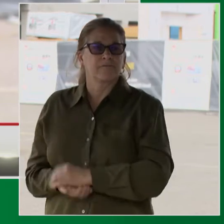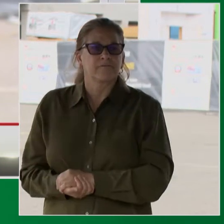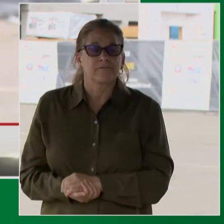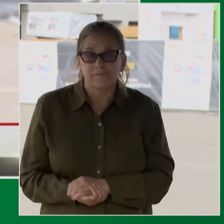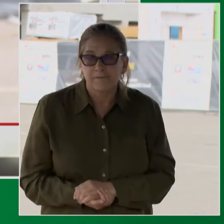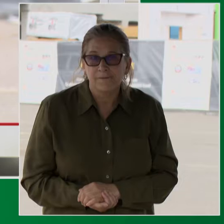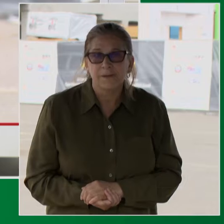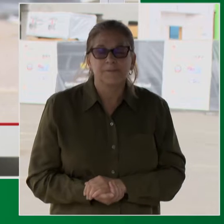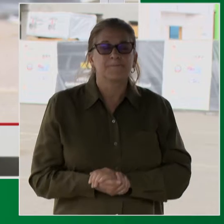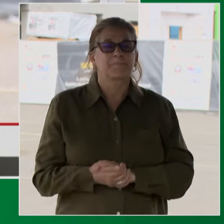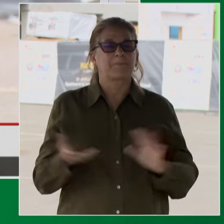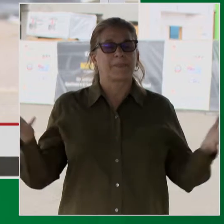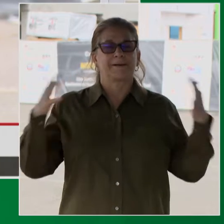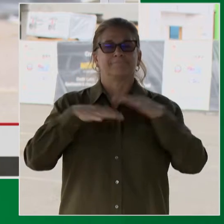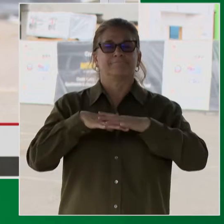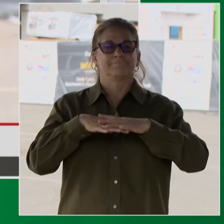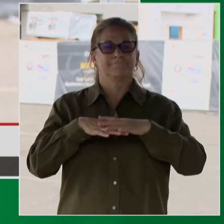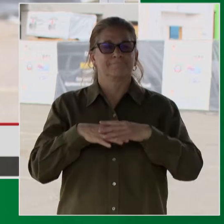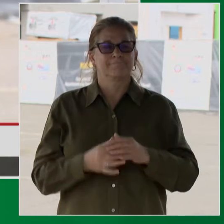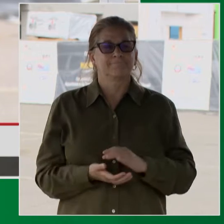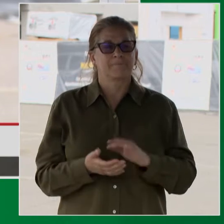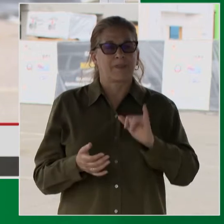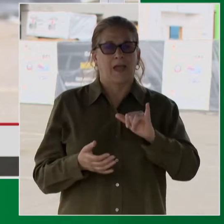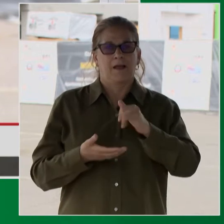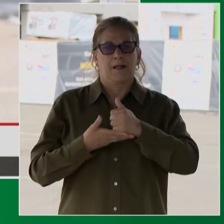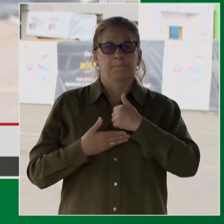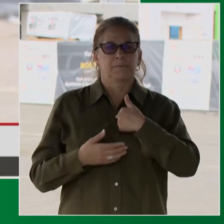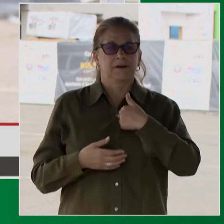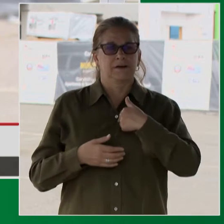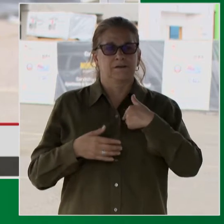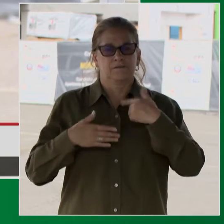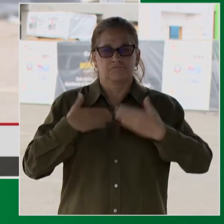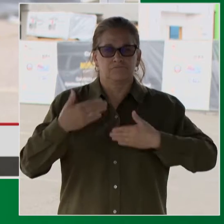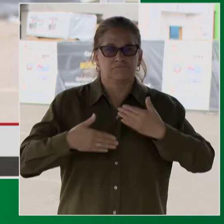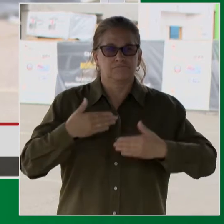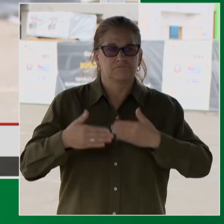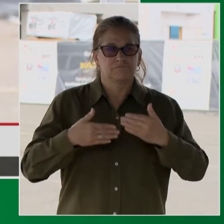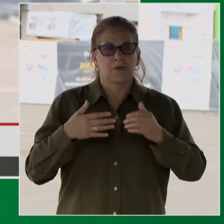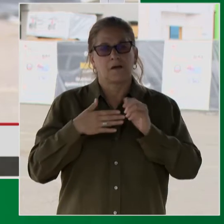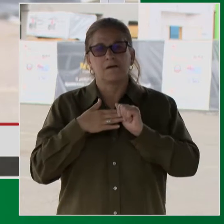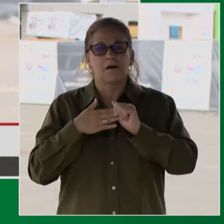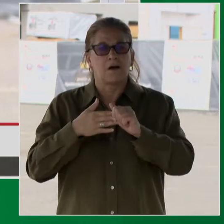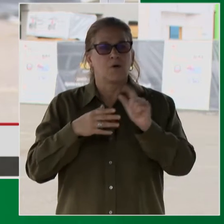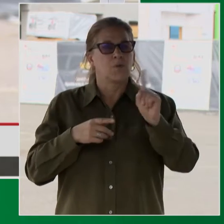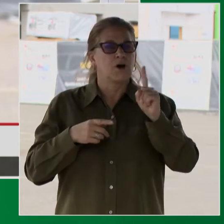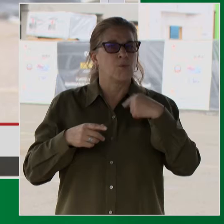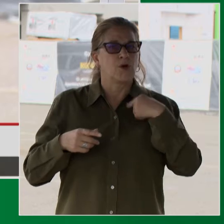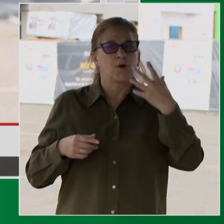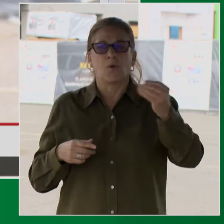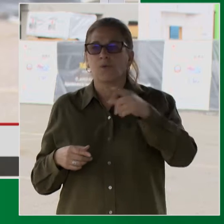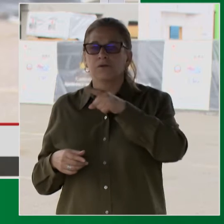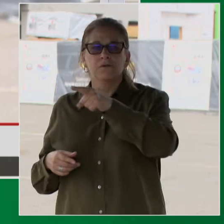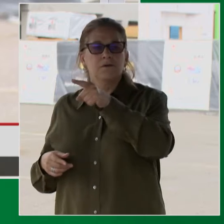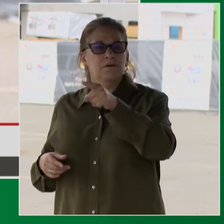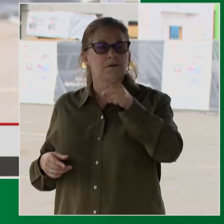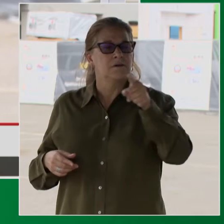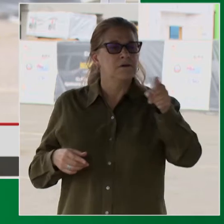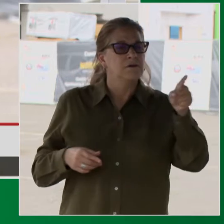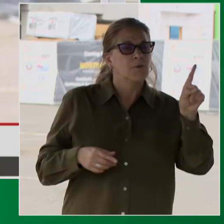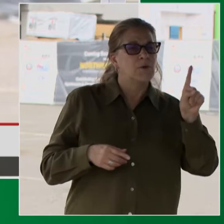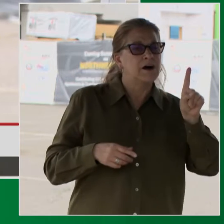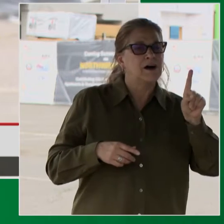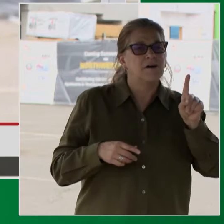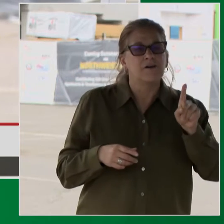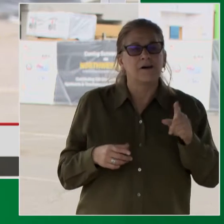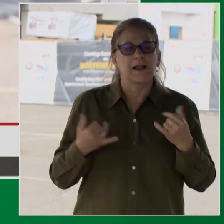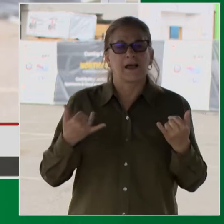ANCs have all weighed in. So that really helped help guide where we did think there would be opportunities